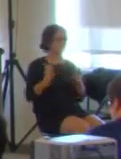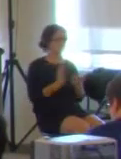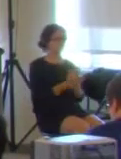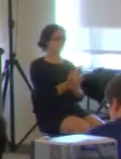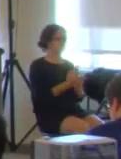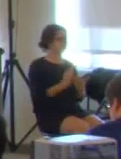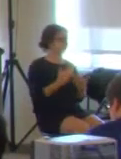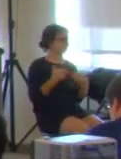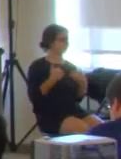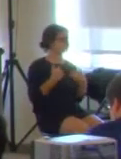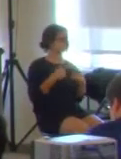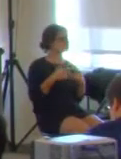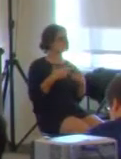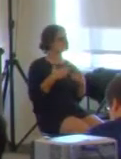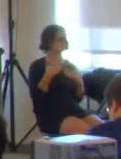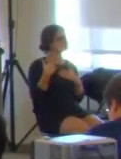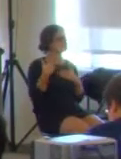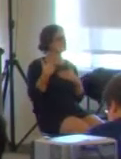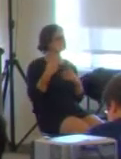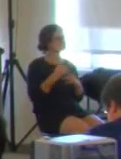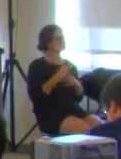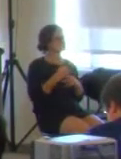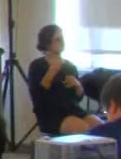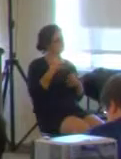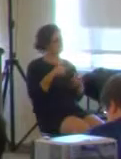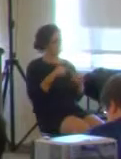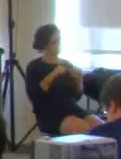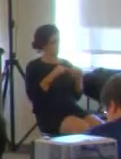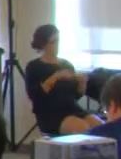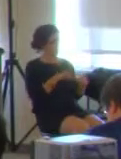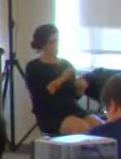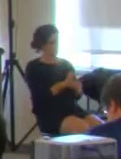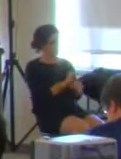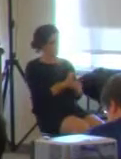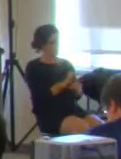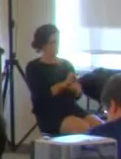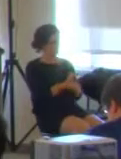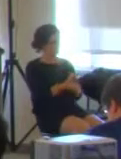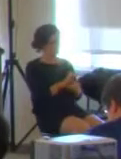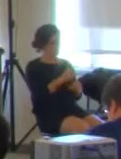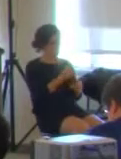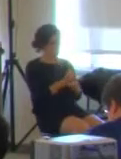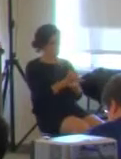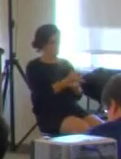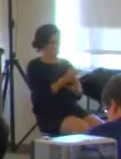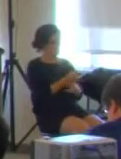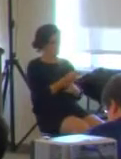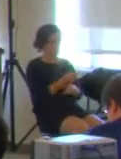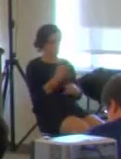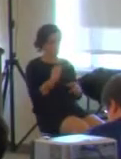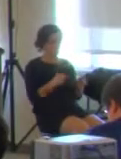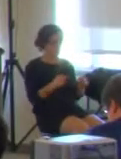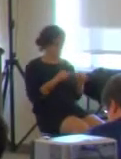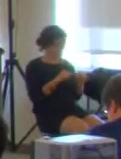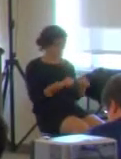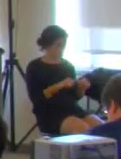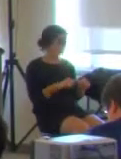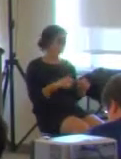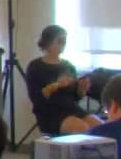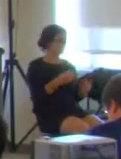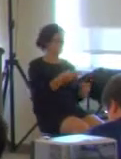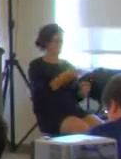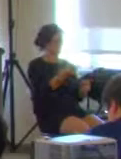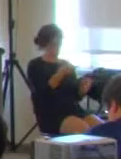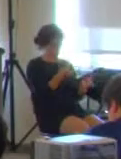out if somebody can, say, continue with their job or not, to help them figure out or not. So